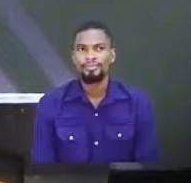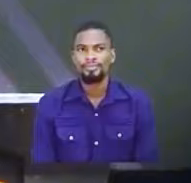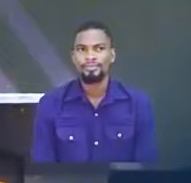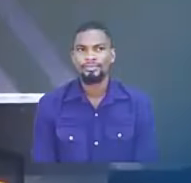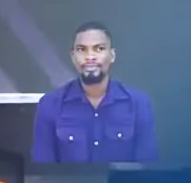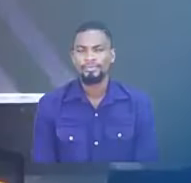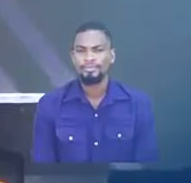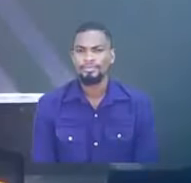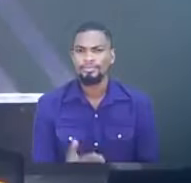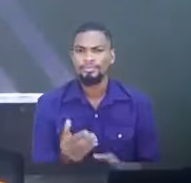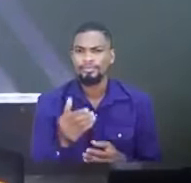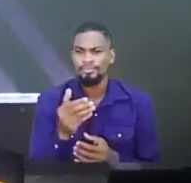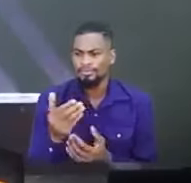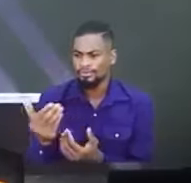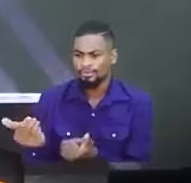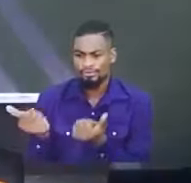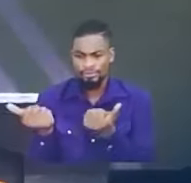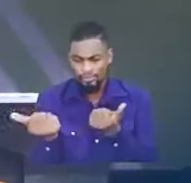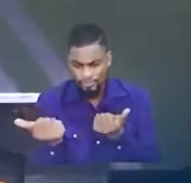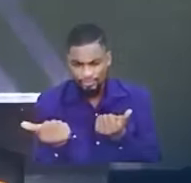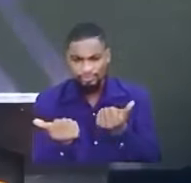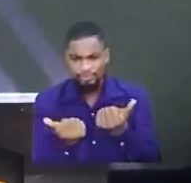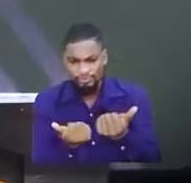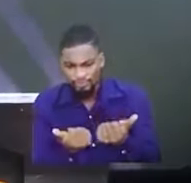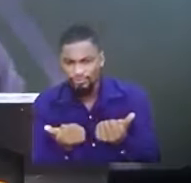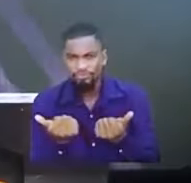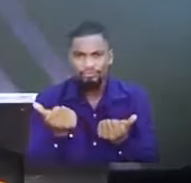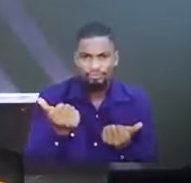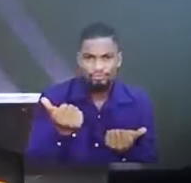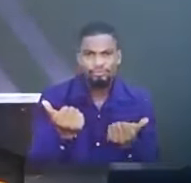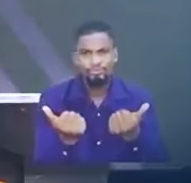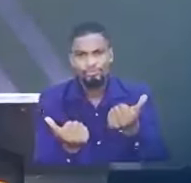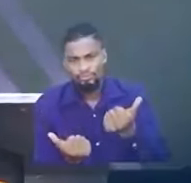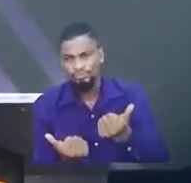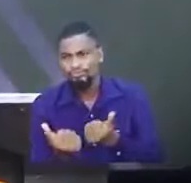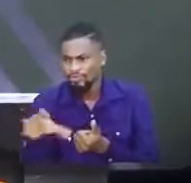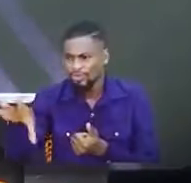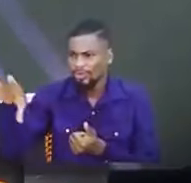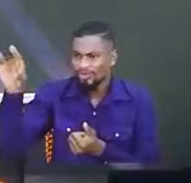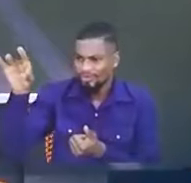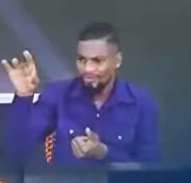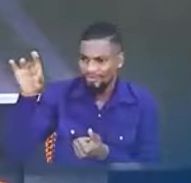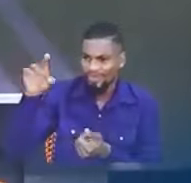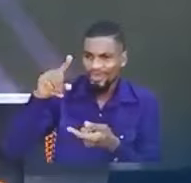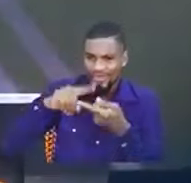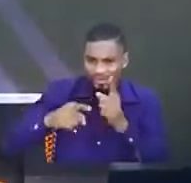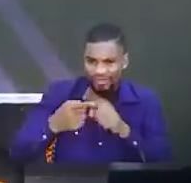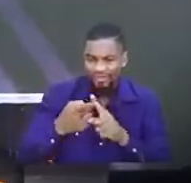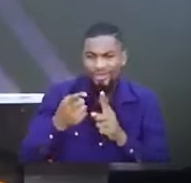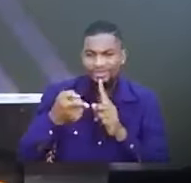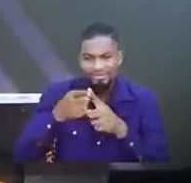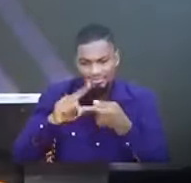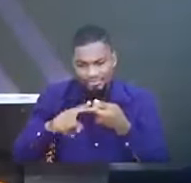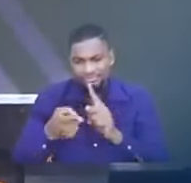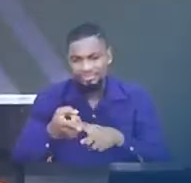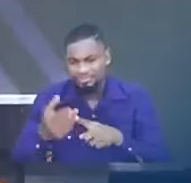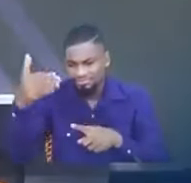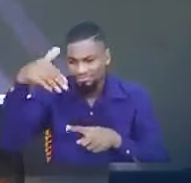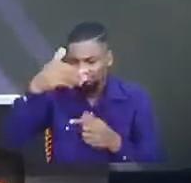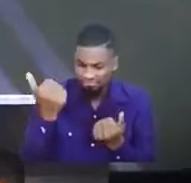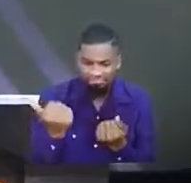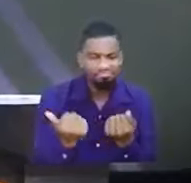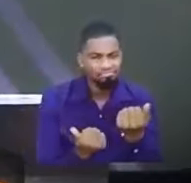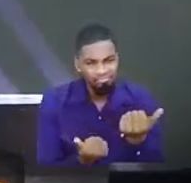picking some young men. It was a bucky, a pickup. So some of them would jump at the back, others were sitting in